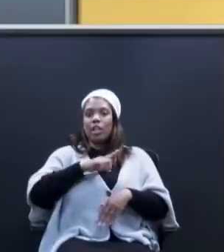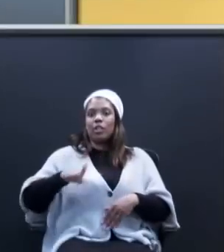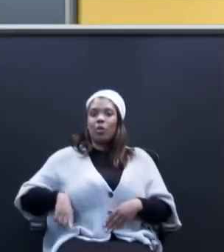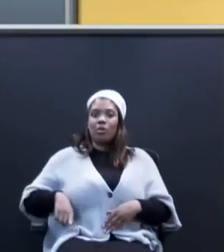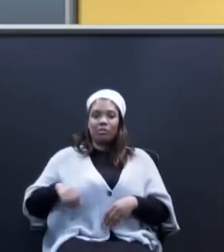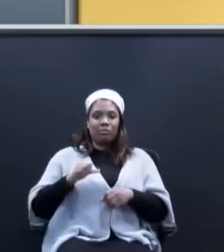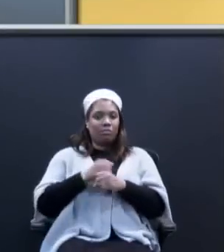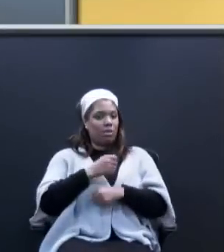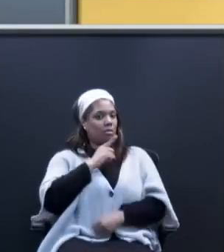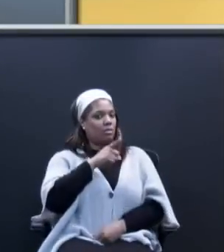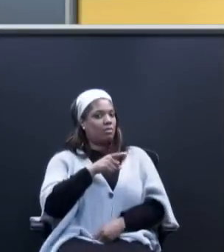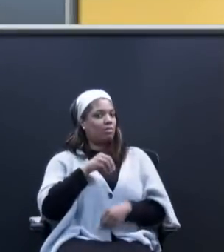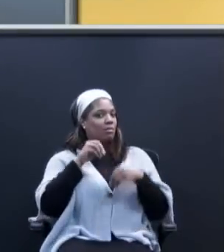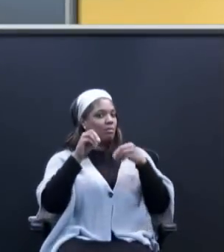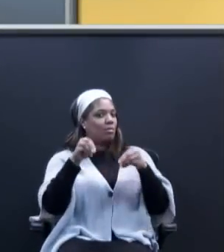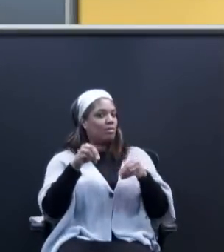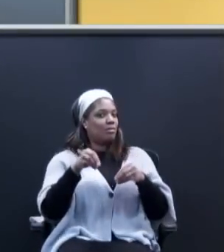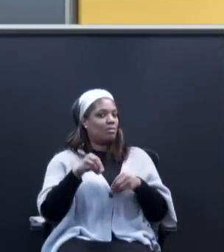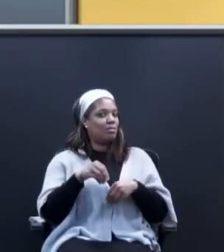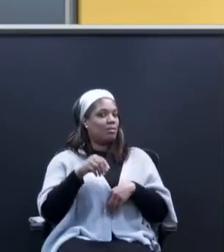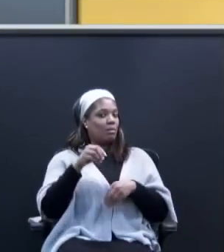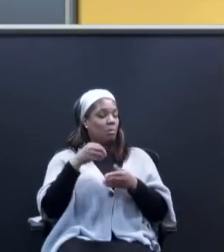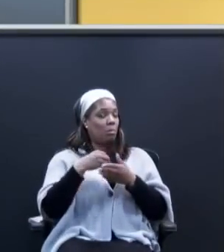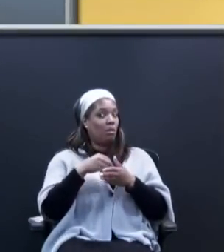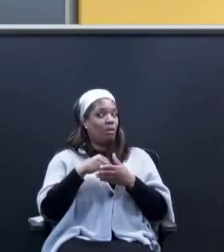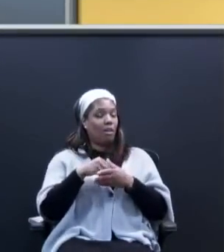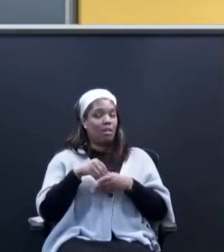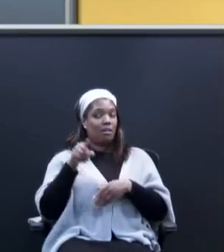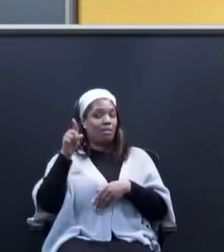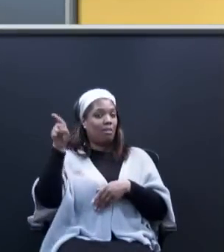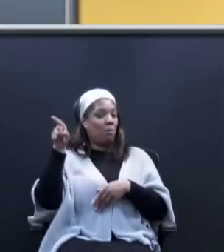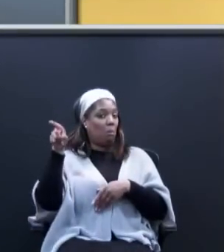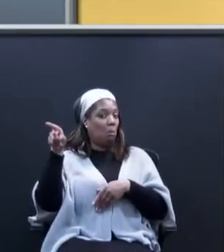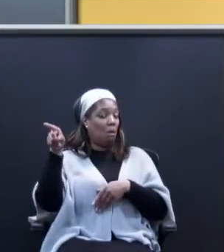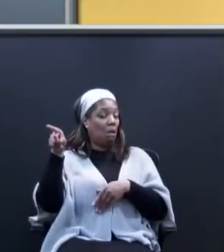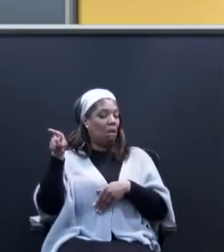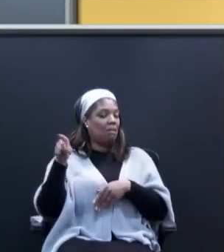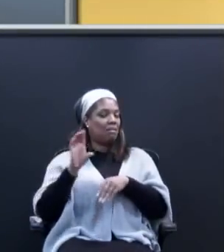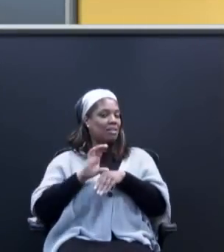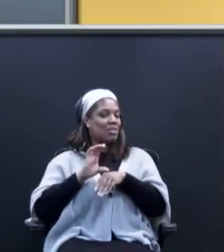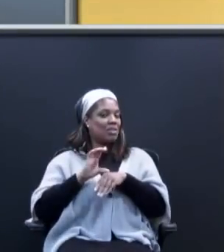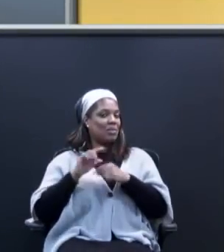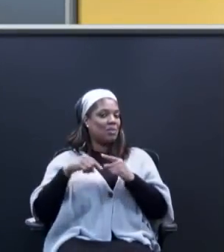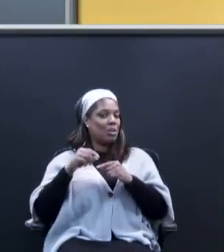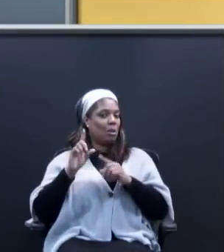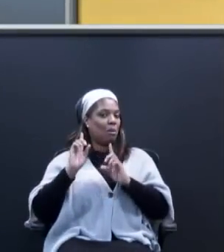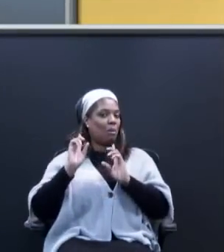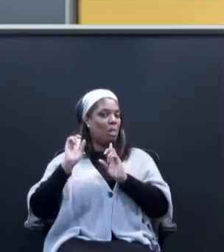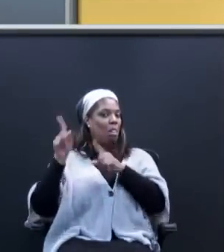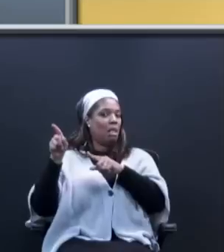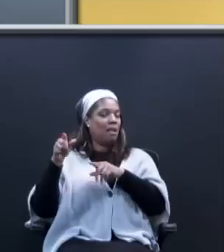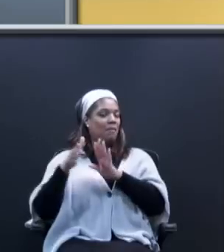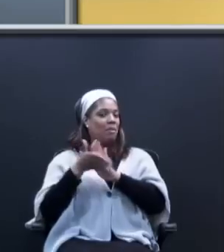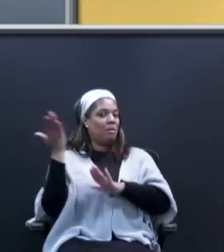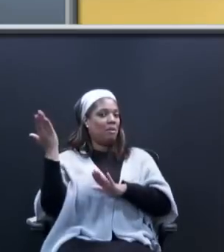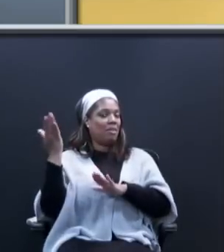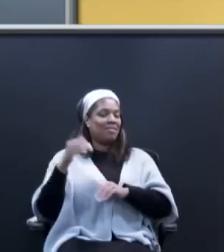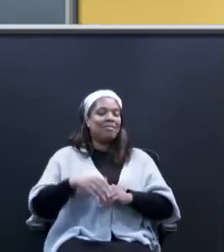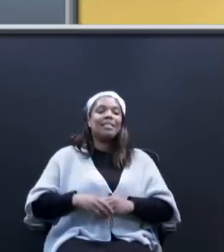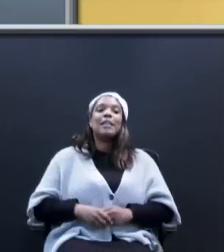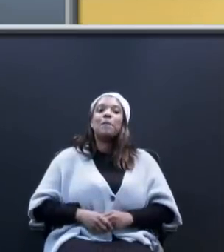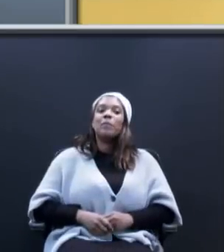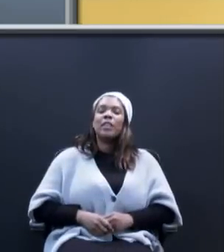box on your way out. But still, sisters and brothers, you notice the 8th day is missing here?